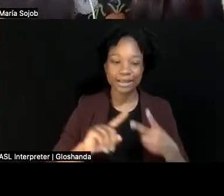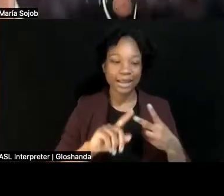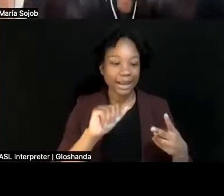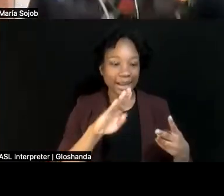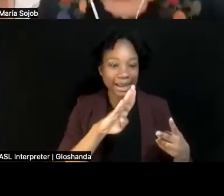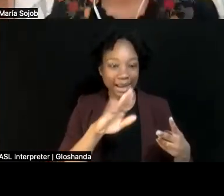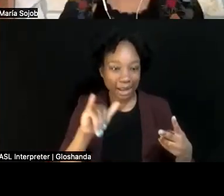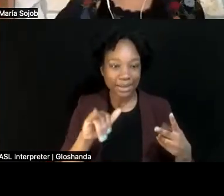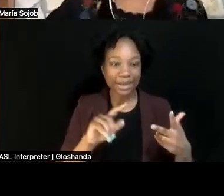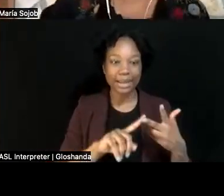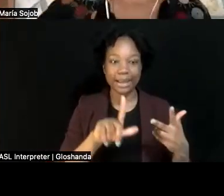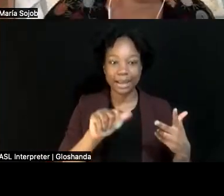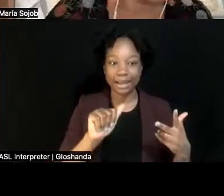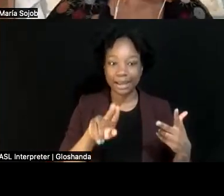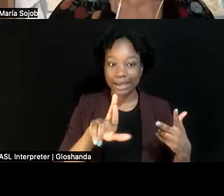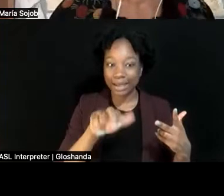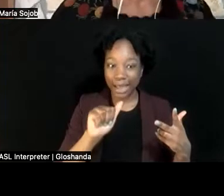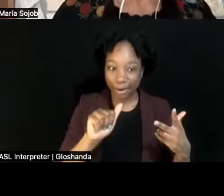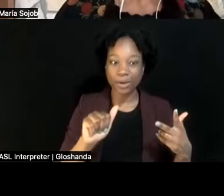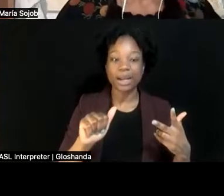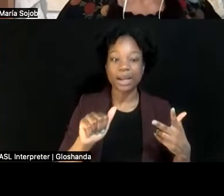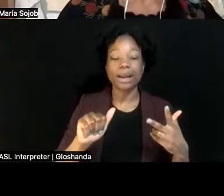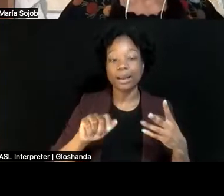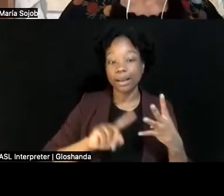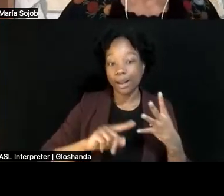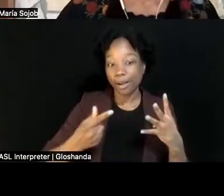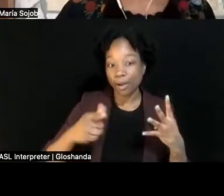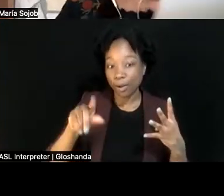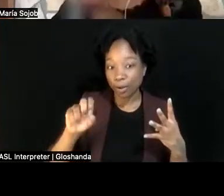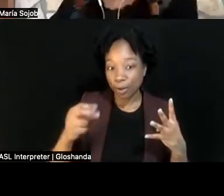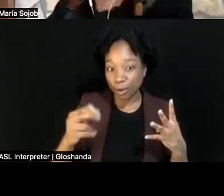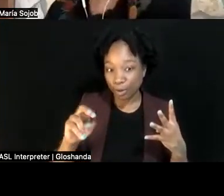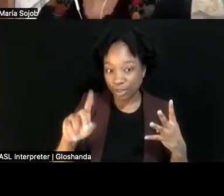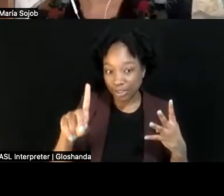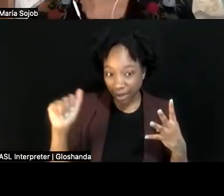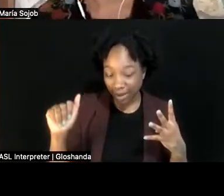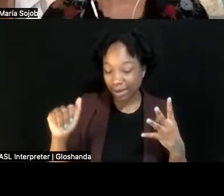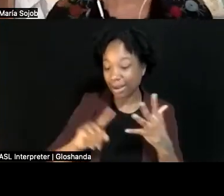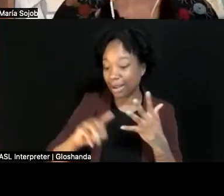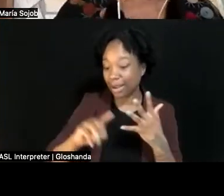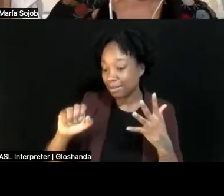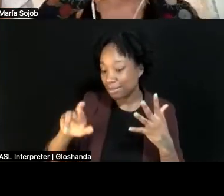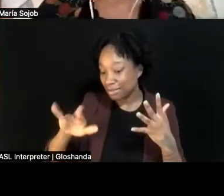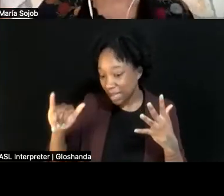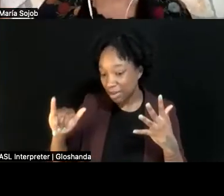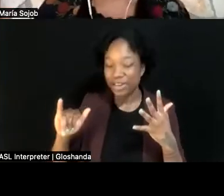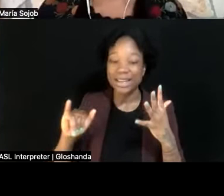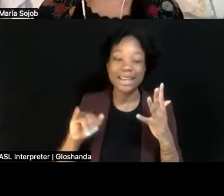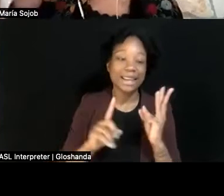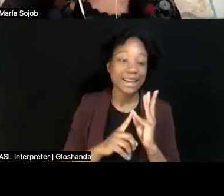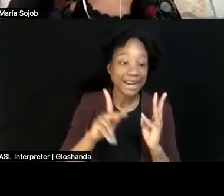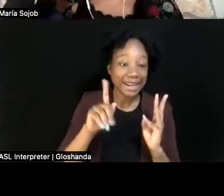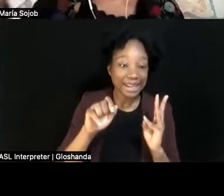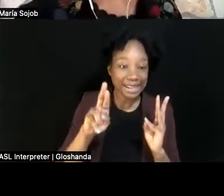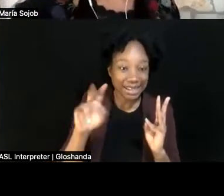for interpreting. Thank you, Goshanda and Mary for doing CART, and Kenton. This is a